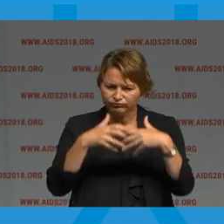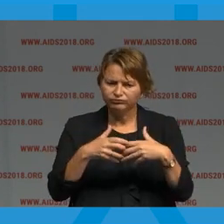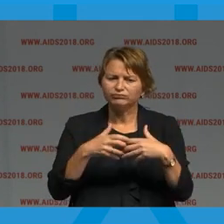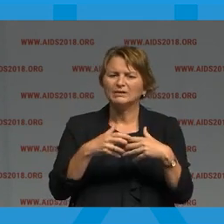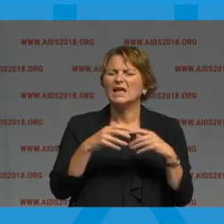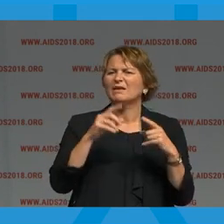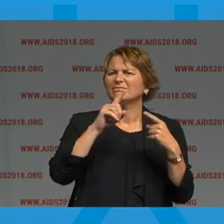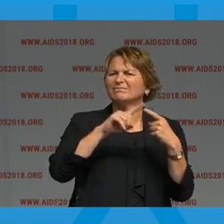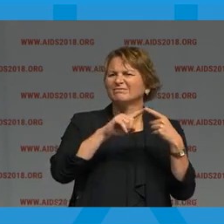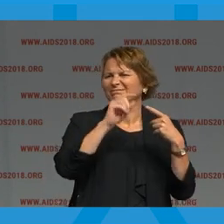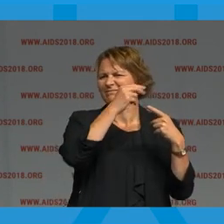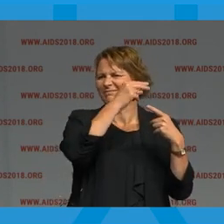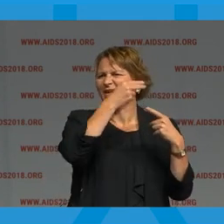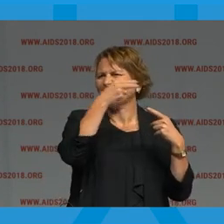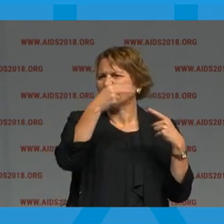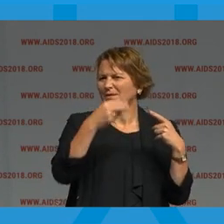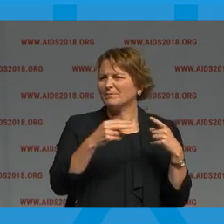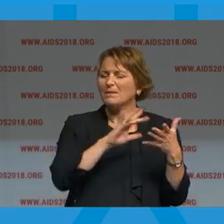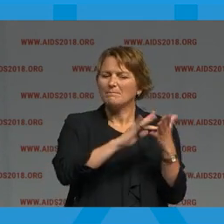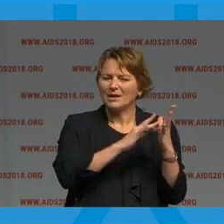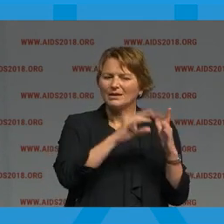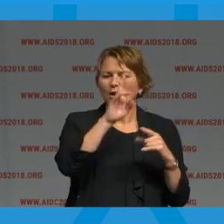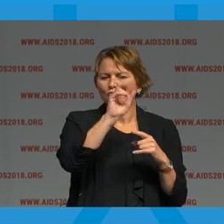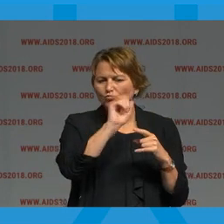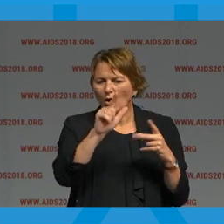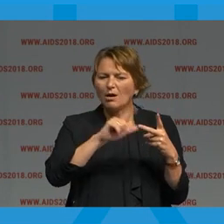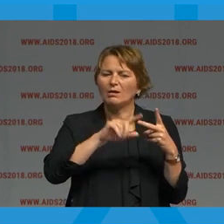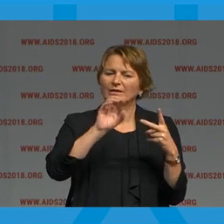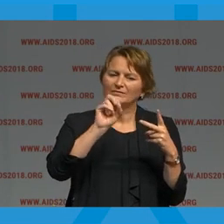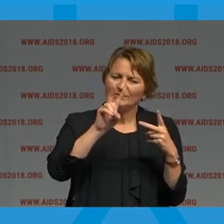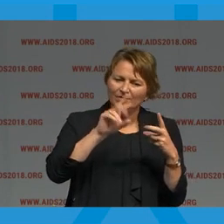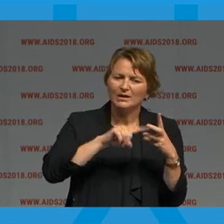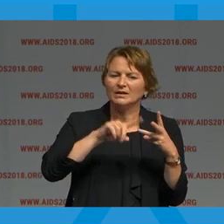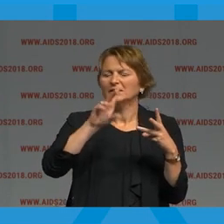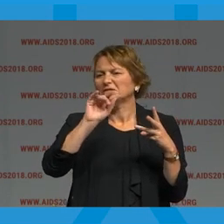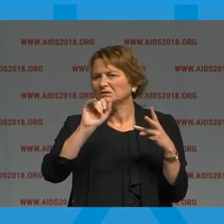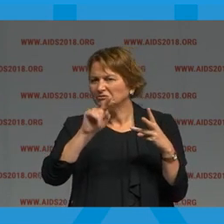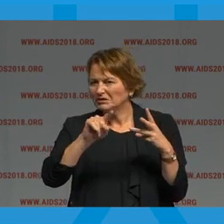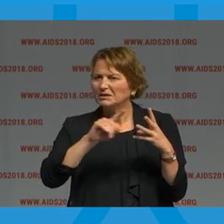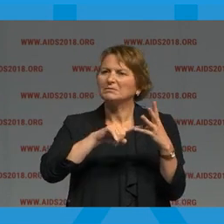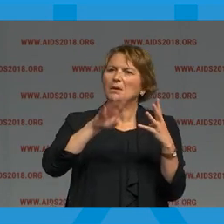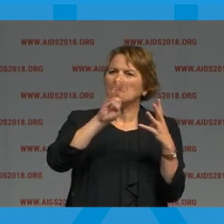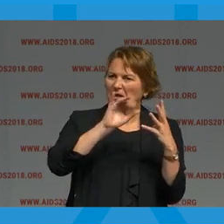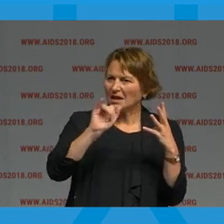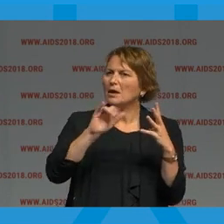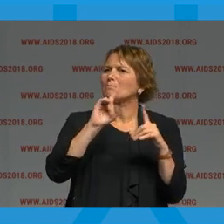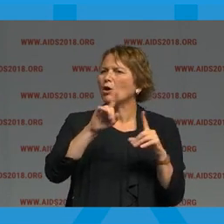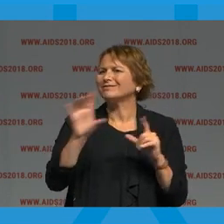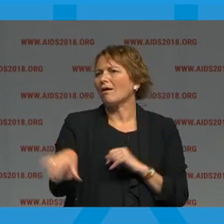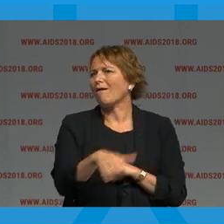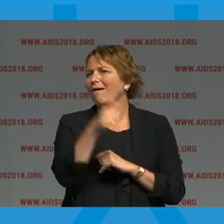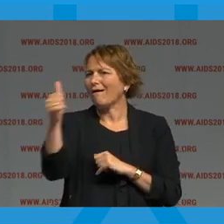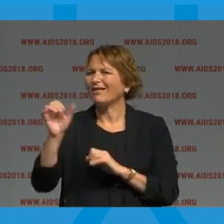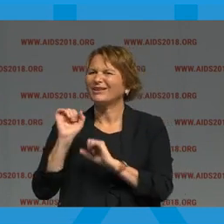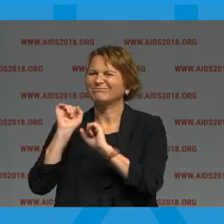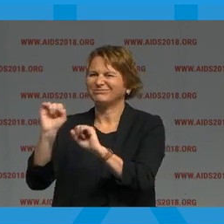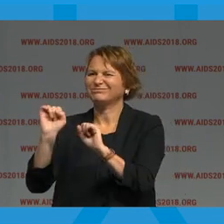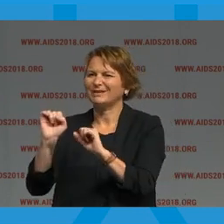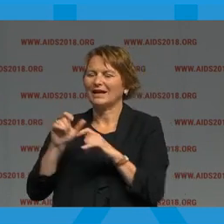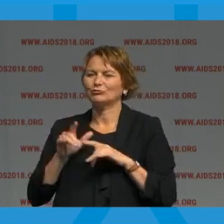and bictegravir that obviously have to be used in combination with other antiretrovirals that have been approved by several